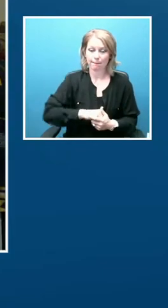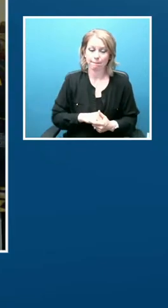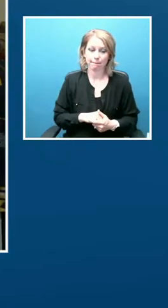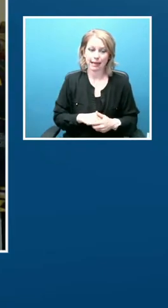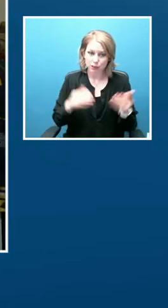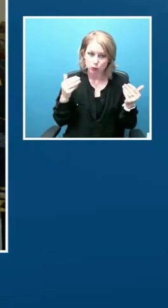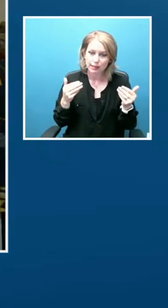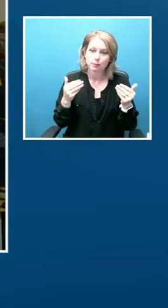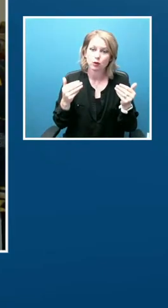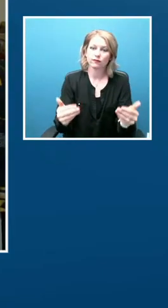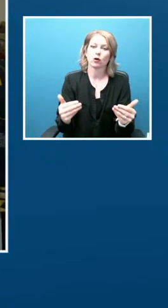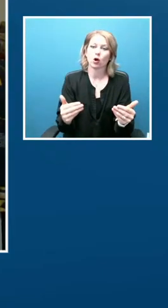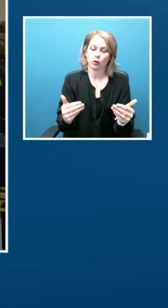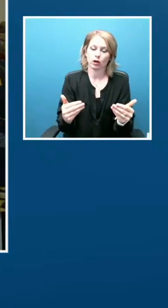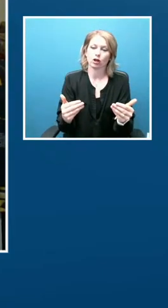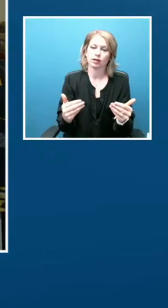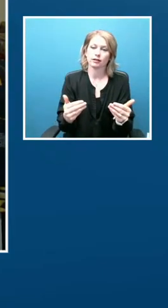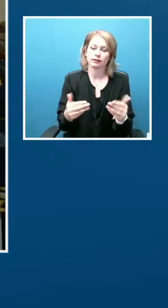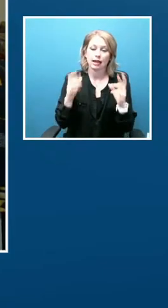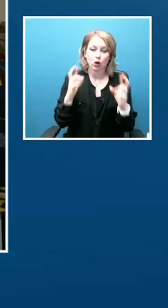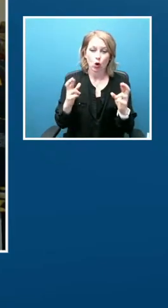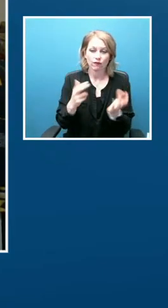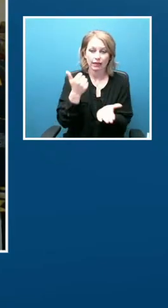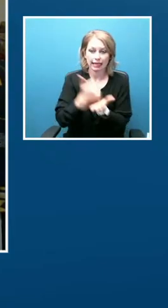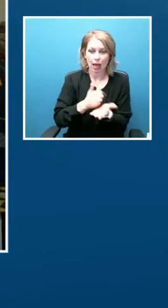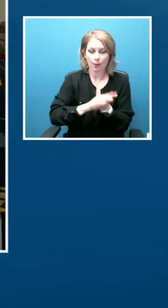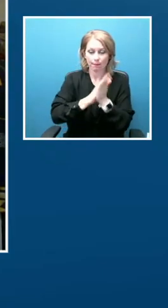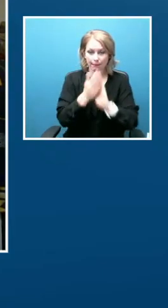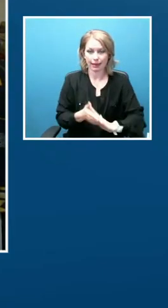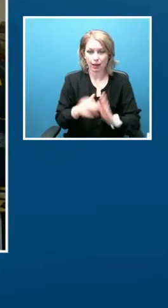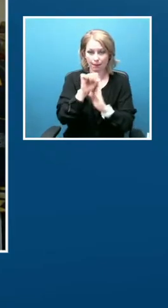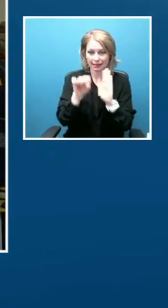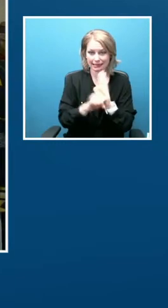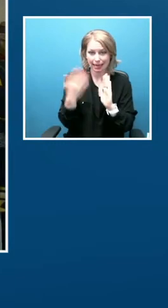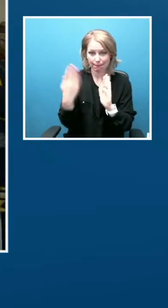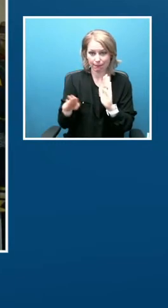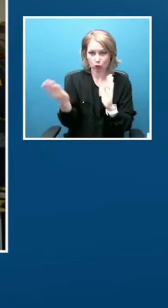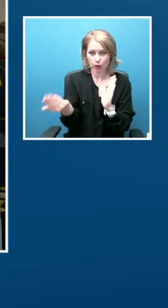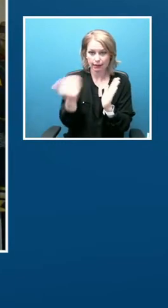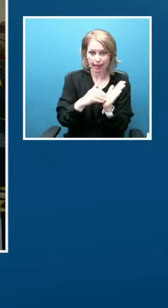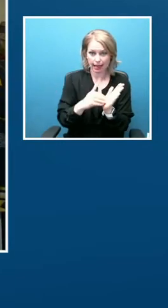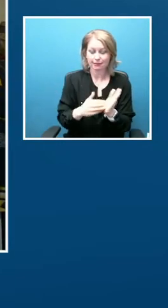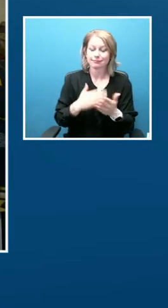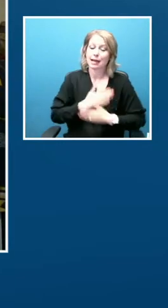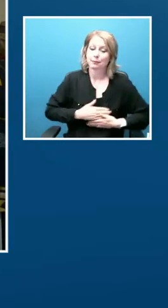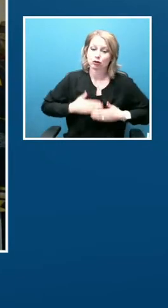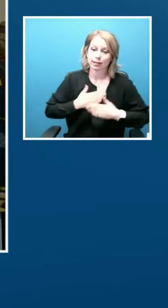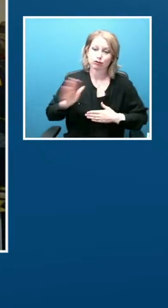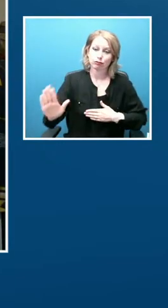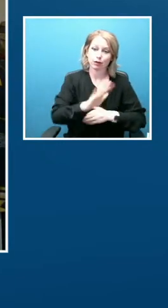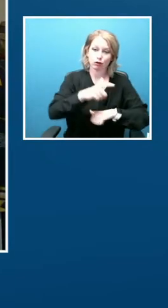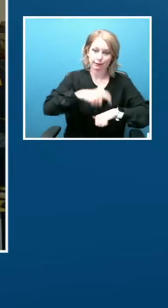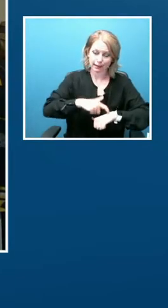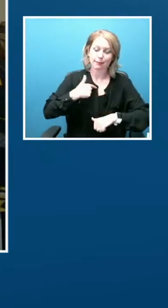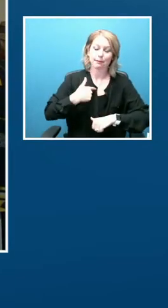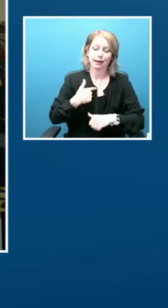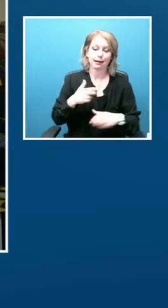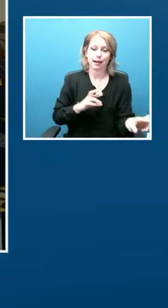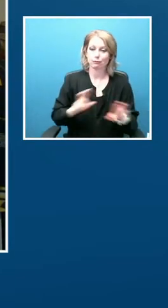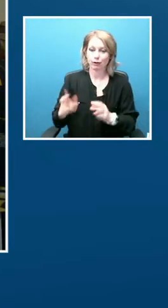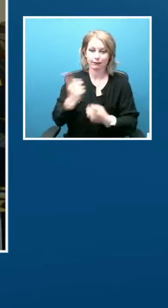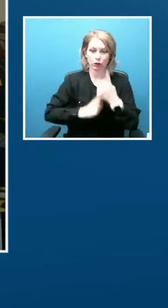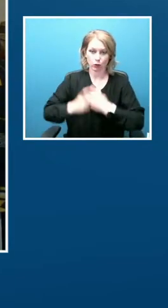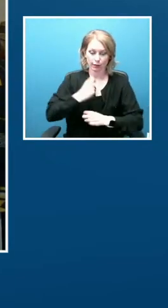and turn our state blue. Thank you again. I appreciate the time, and we're all open for any questions. Thank you, Mr.